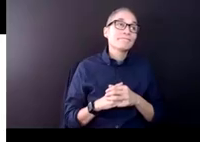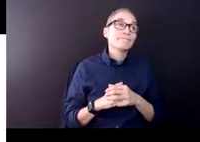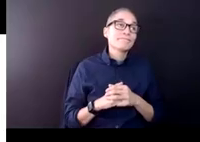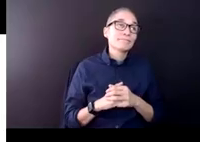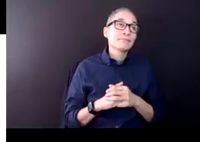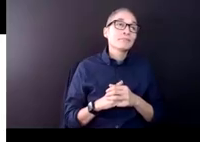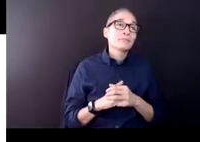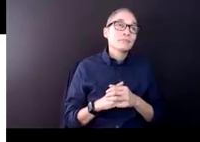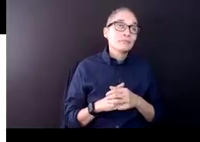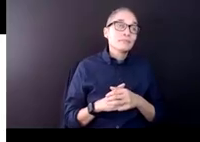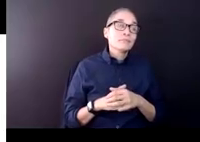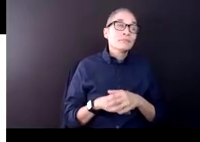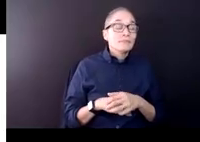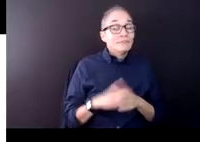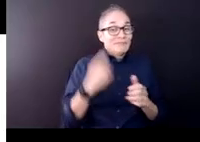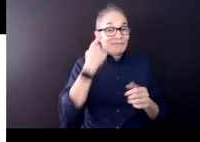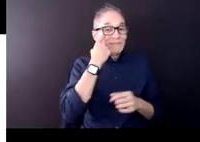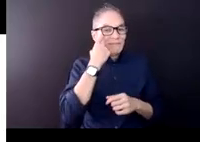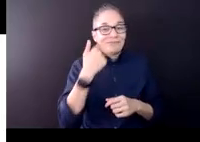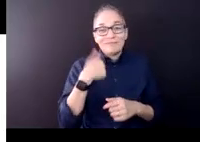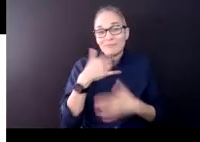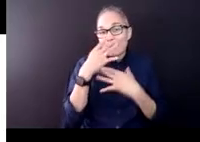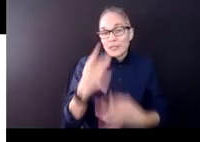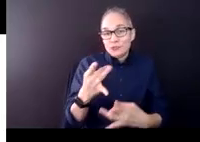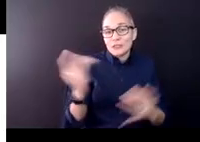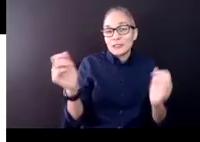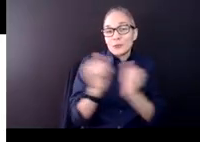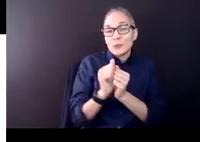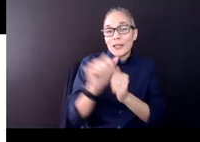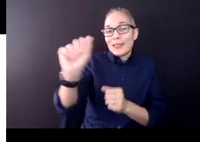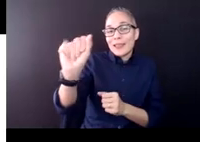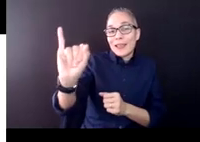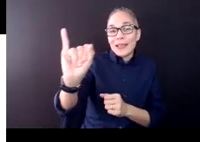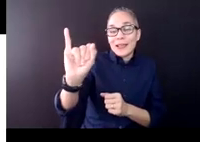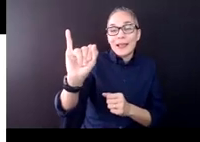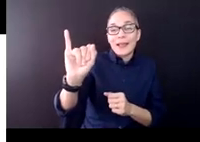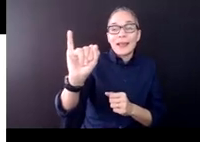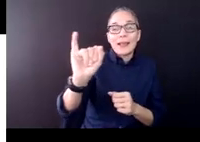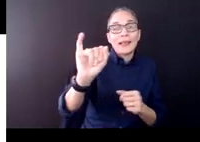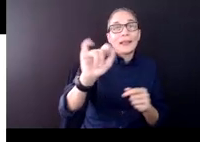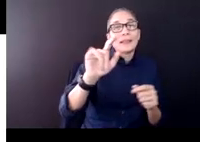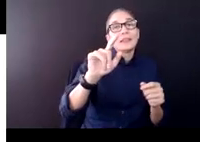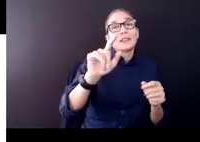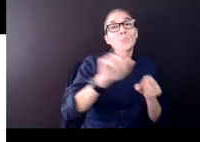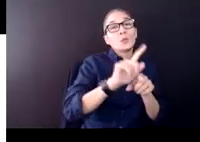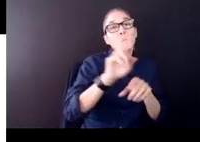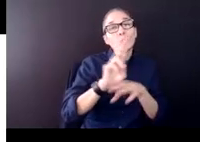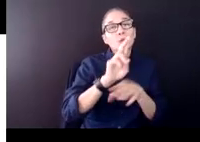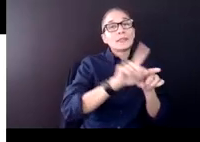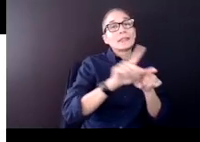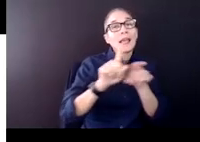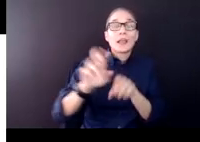Lately, I've been really interested in AI as like a rhetorical text.